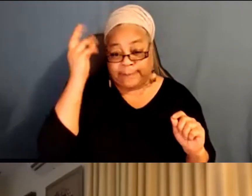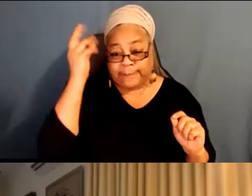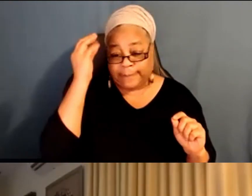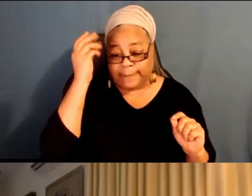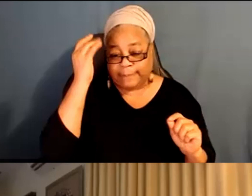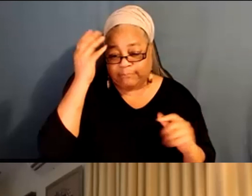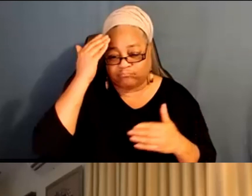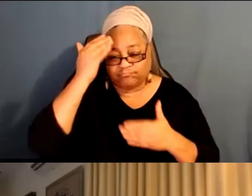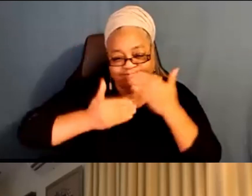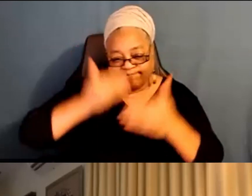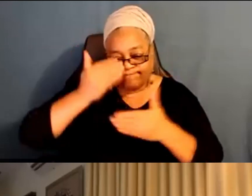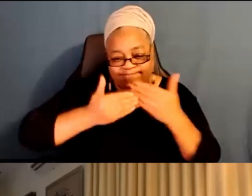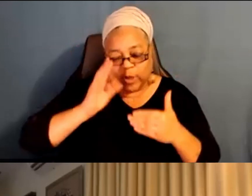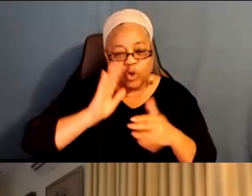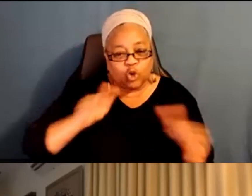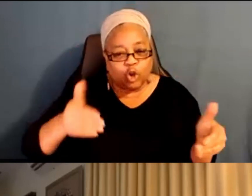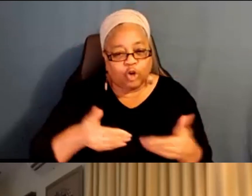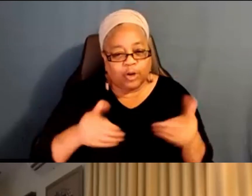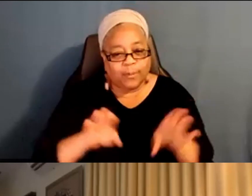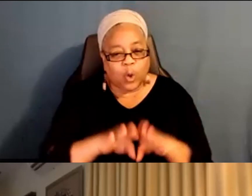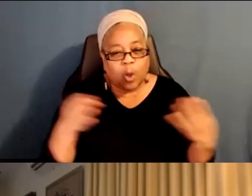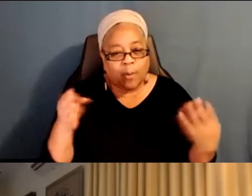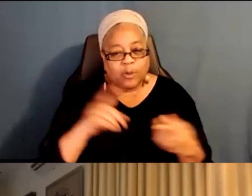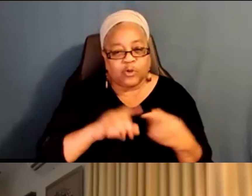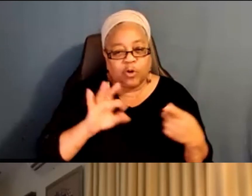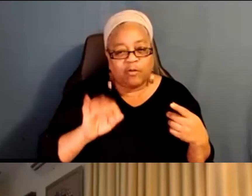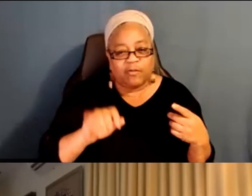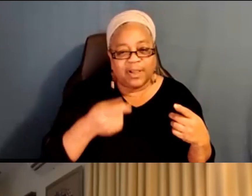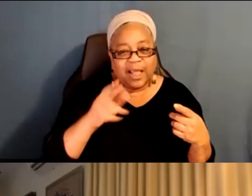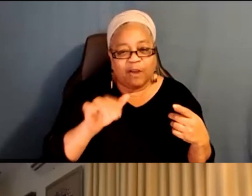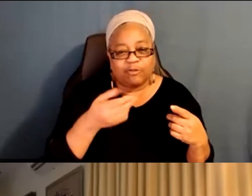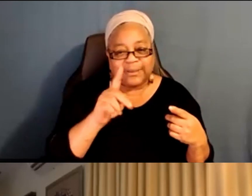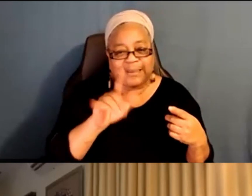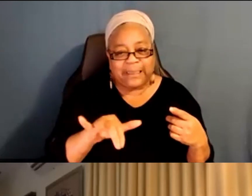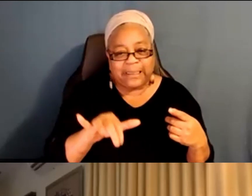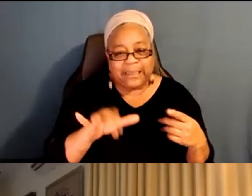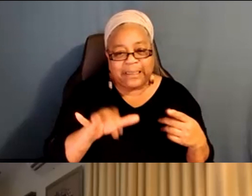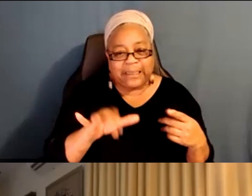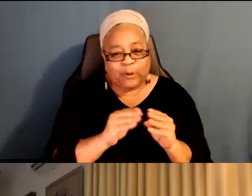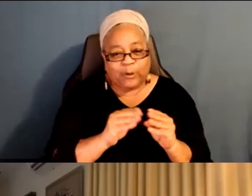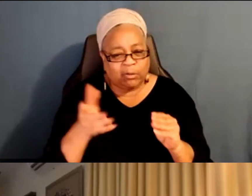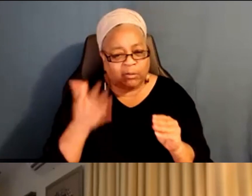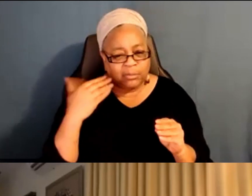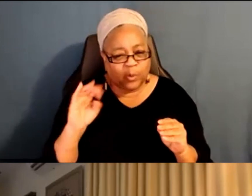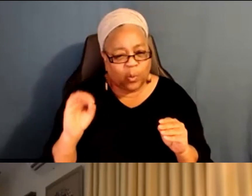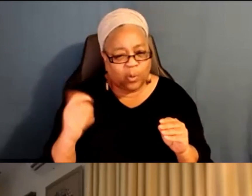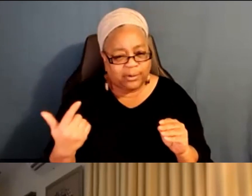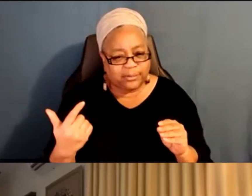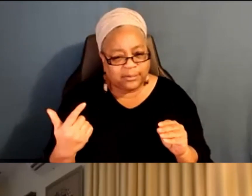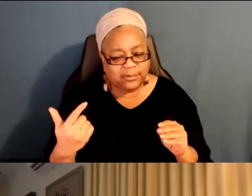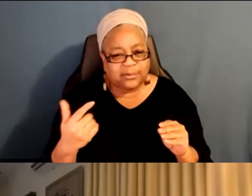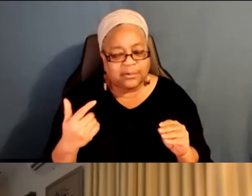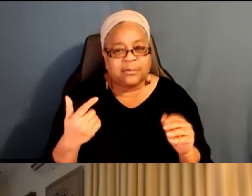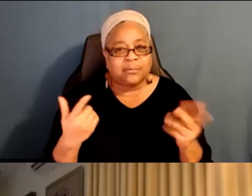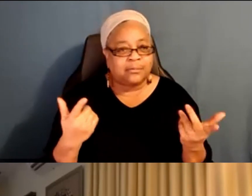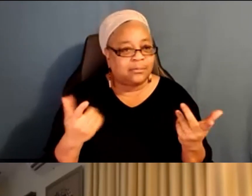your incredible opening to the Flaherty seminar in August. Yeah. Your